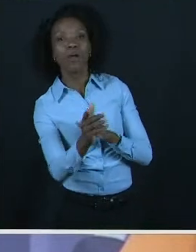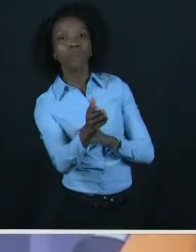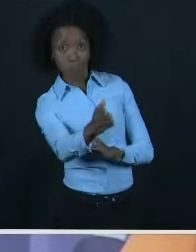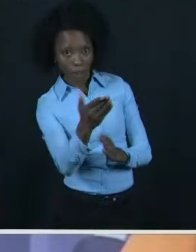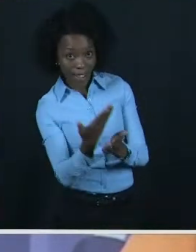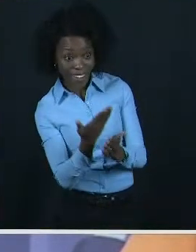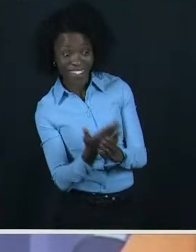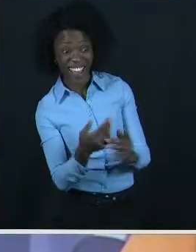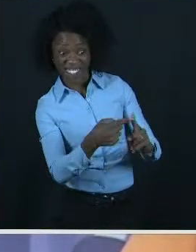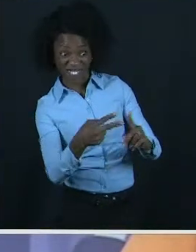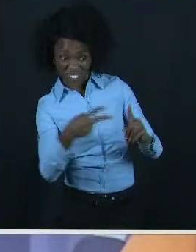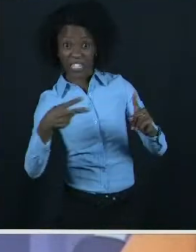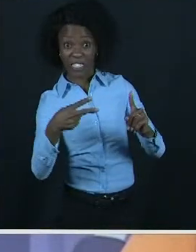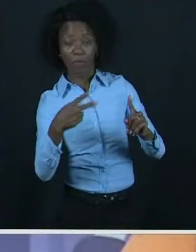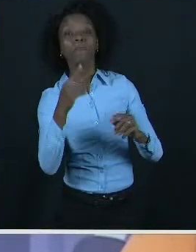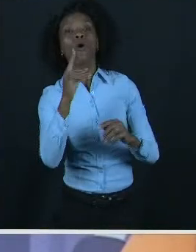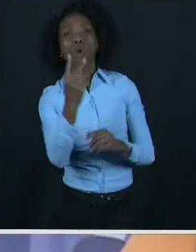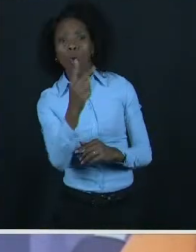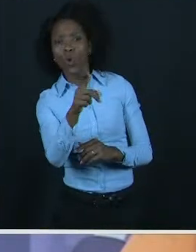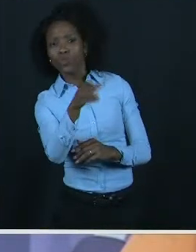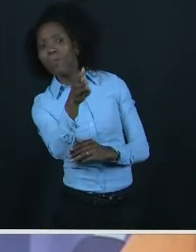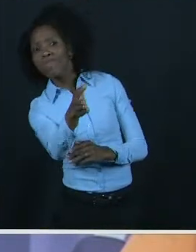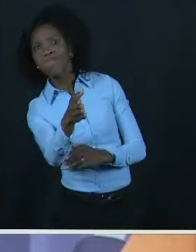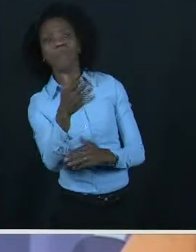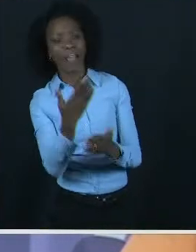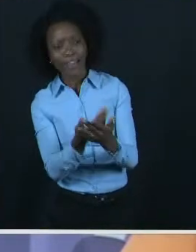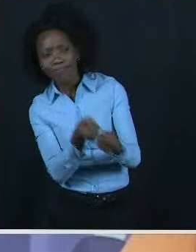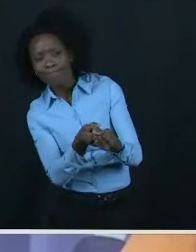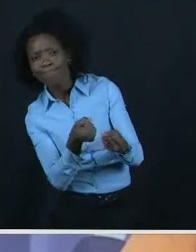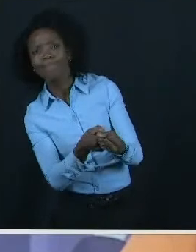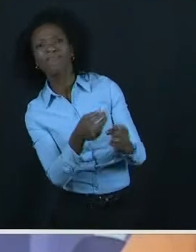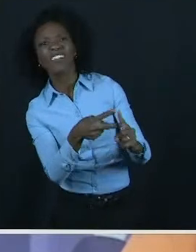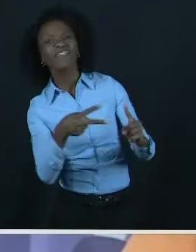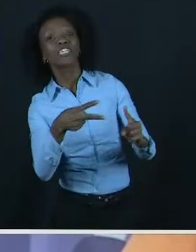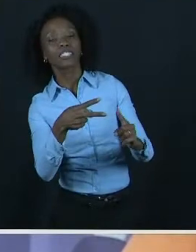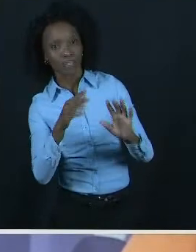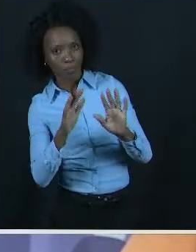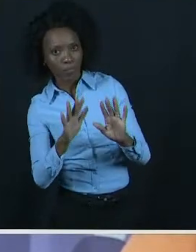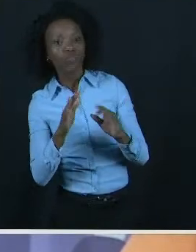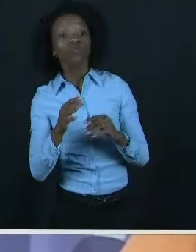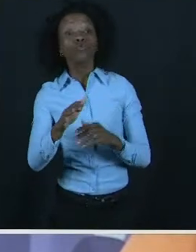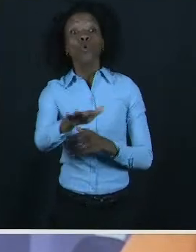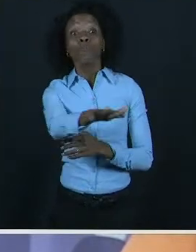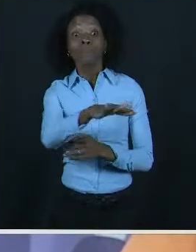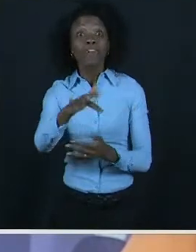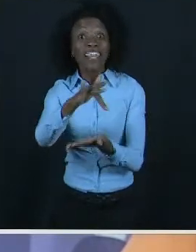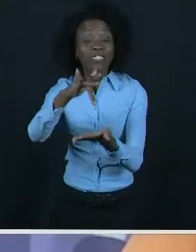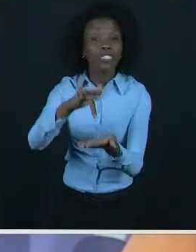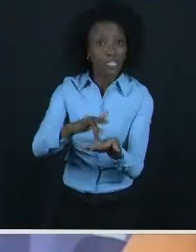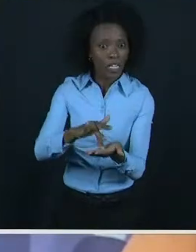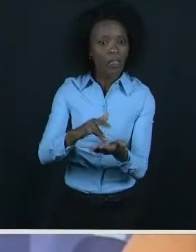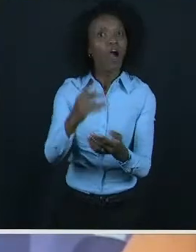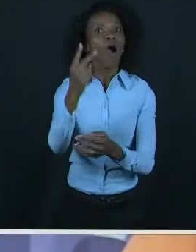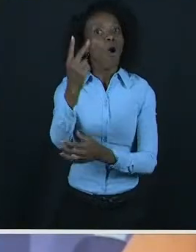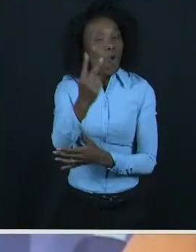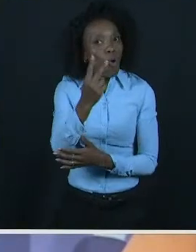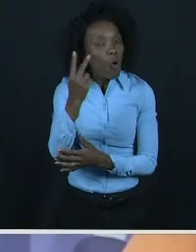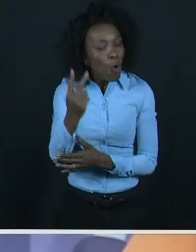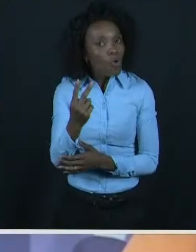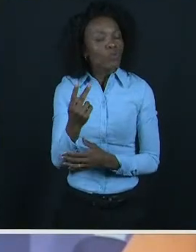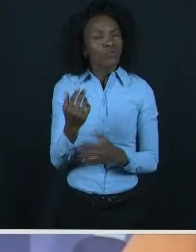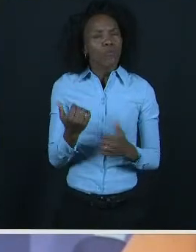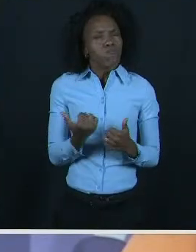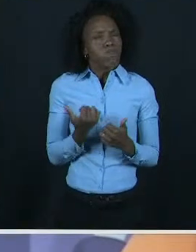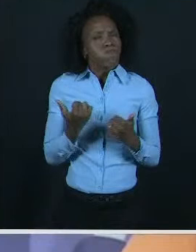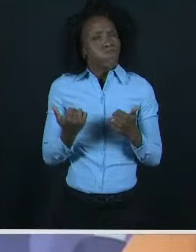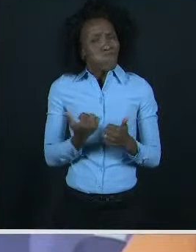being places of support for victims, these centers are proving to be very